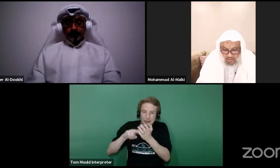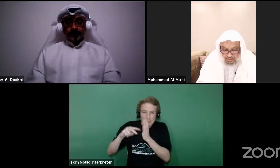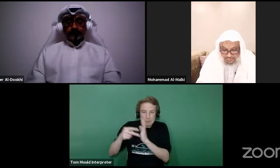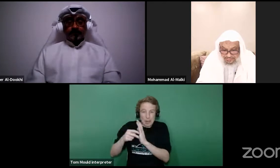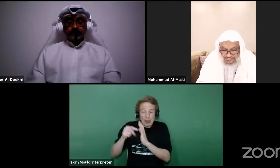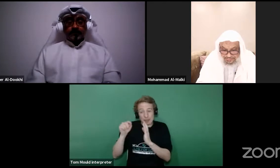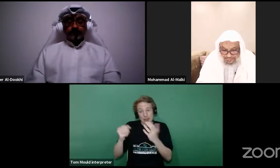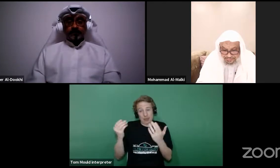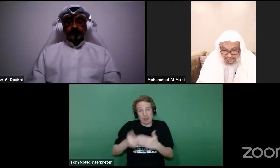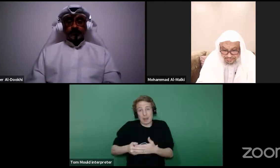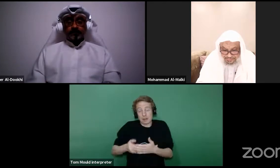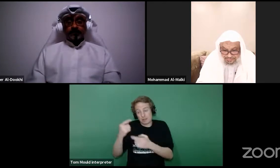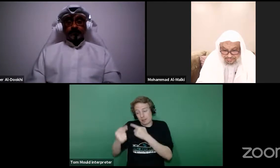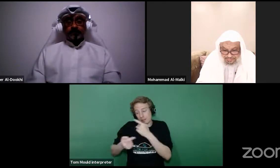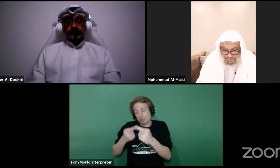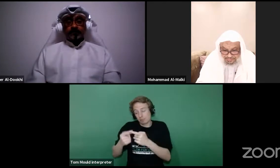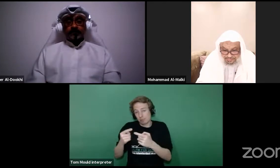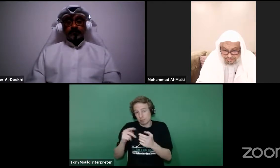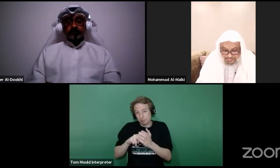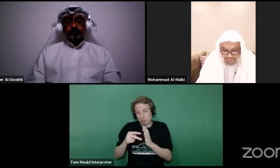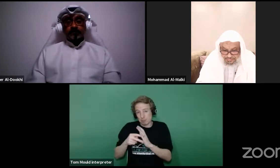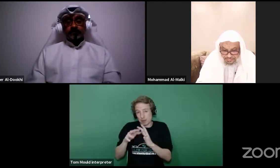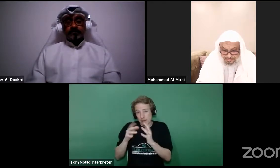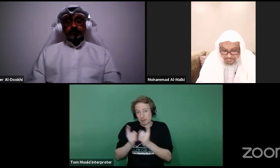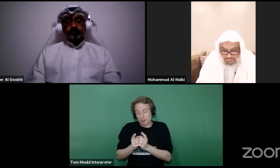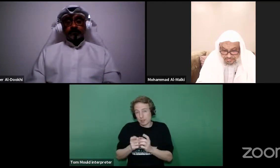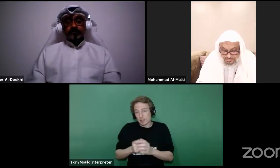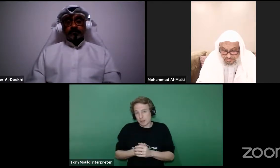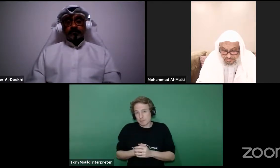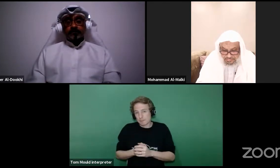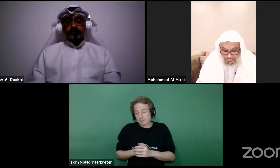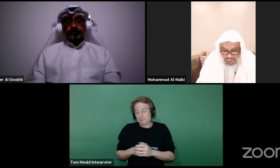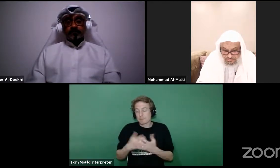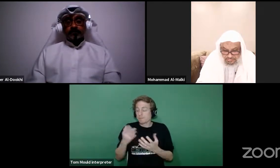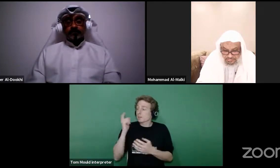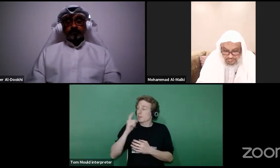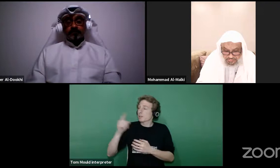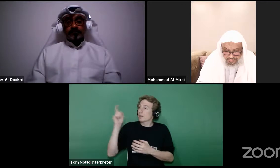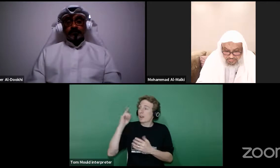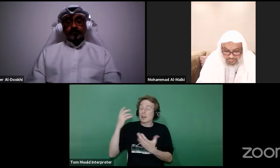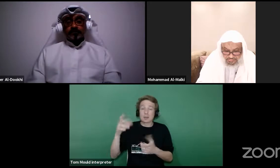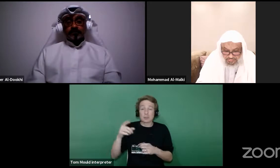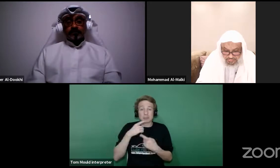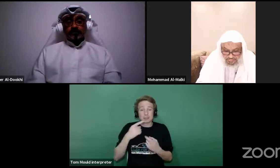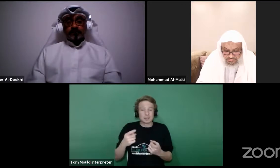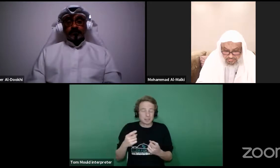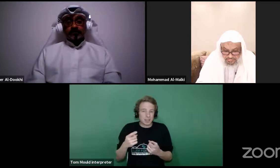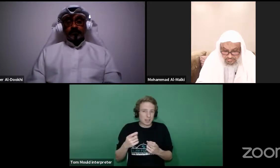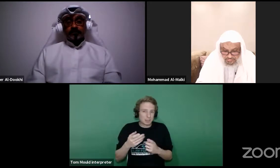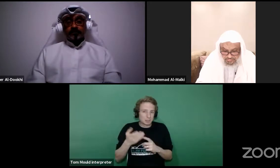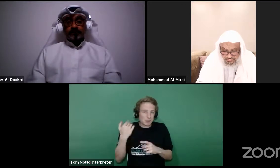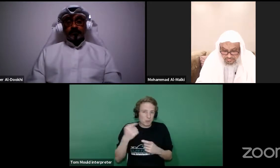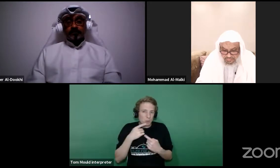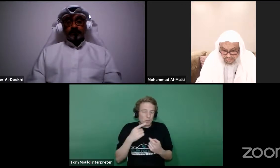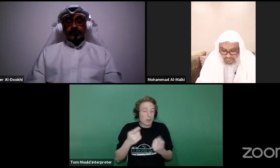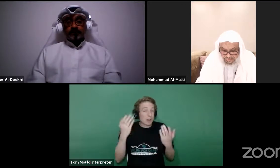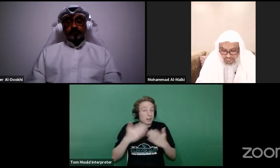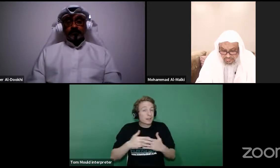And we've mentioned as well that Allah mentions in the chapter of the night of